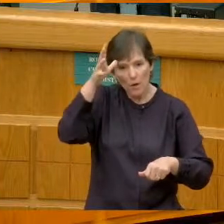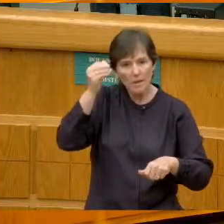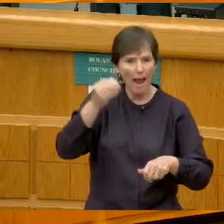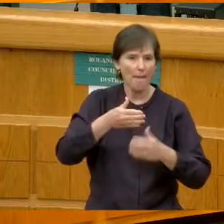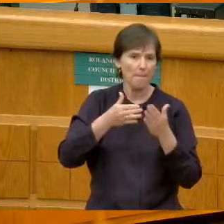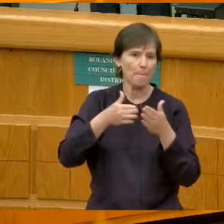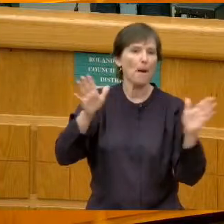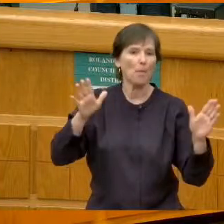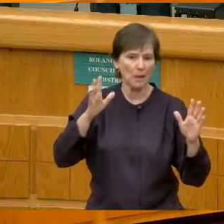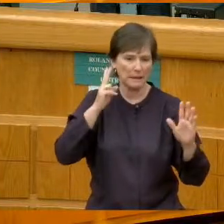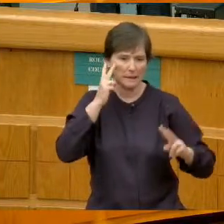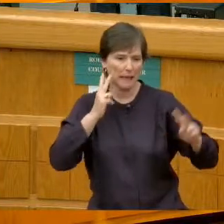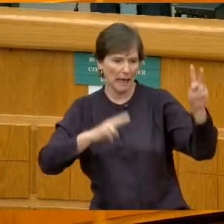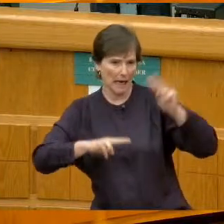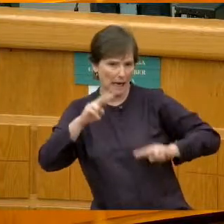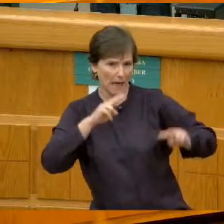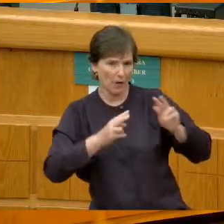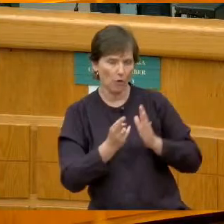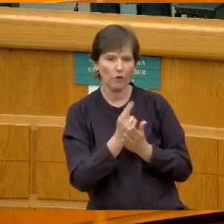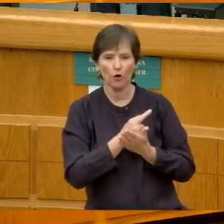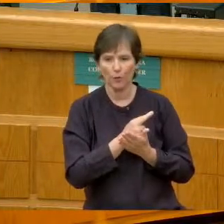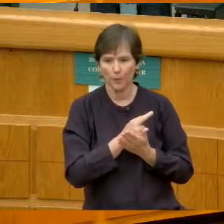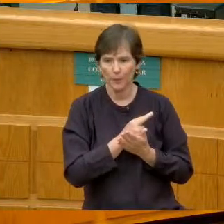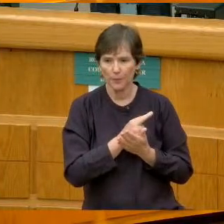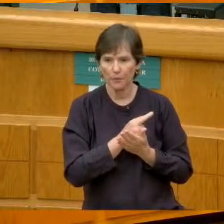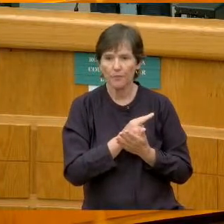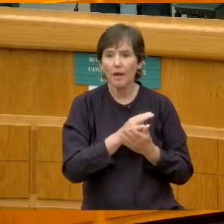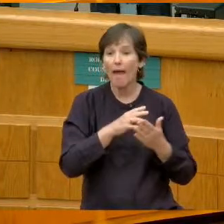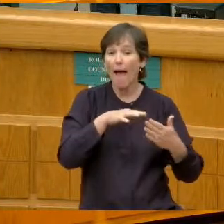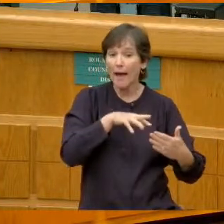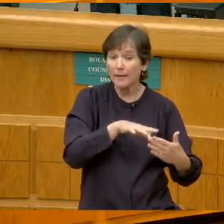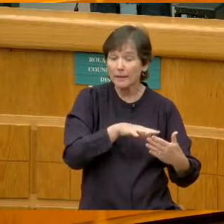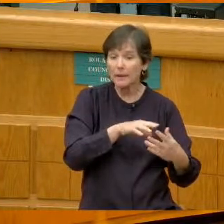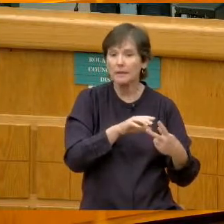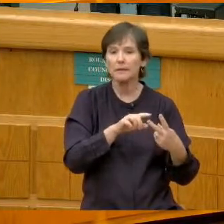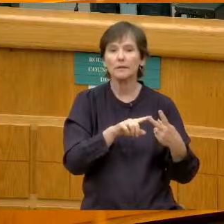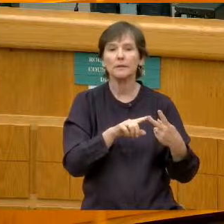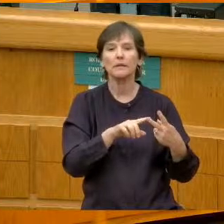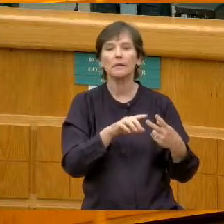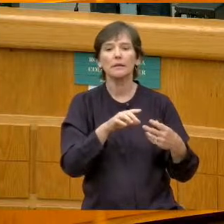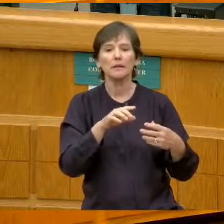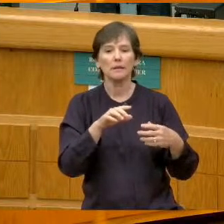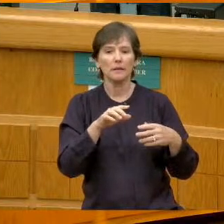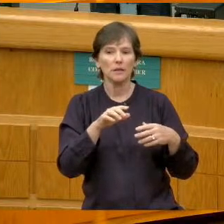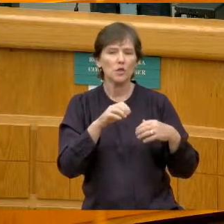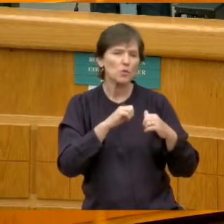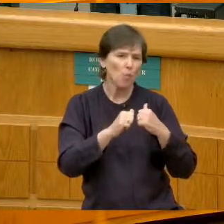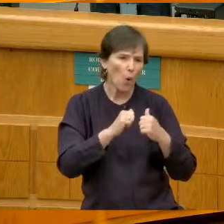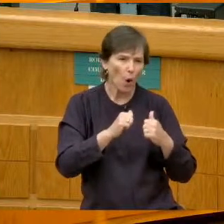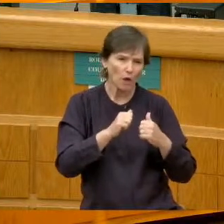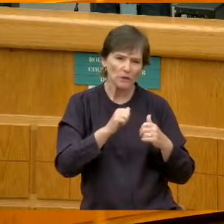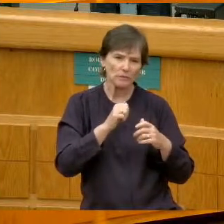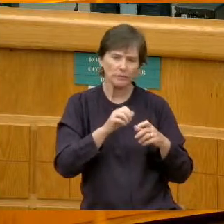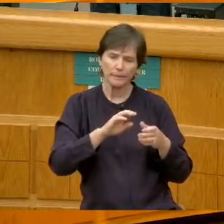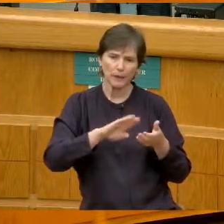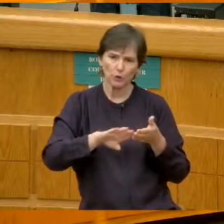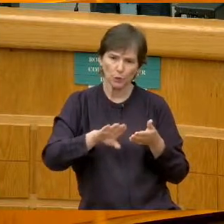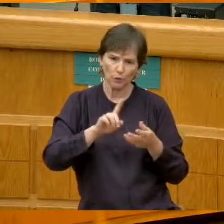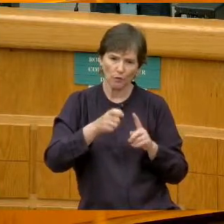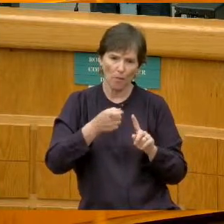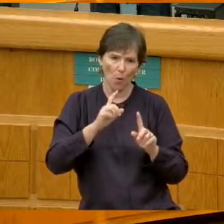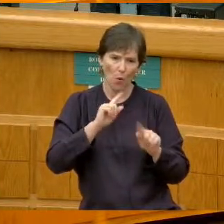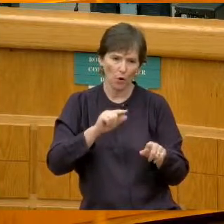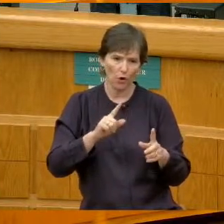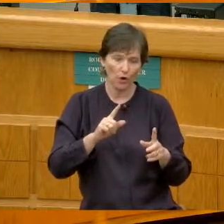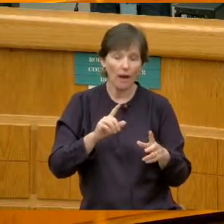Extracurricular sports and activities are excluded from the order. This order may be renewed or extended by further action